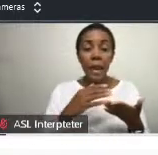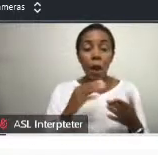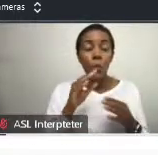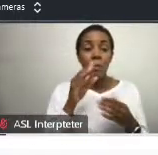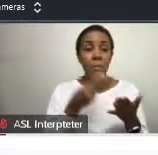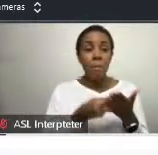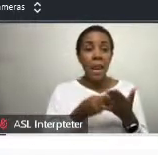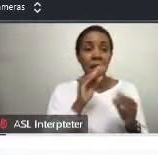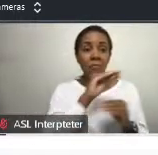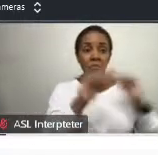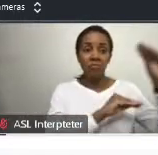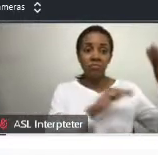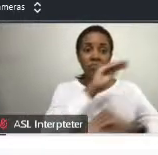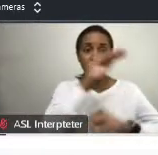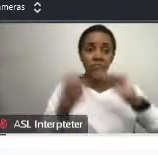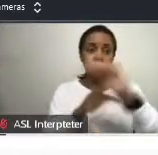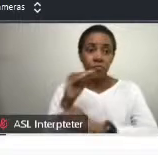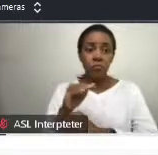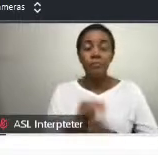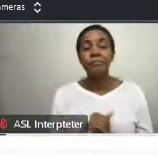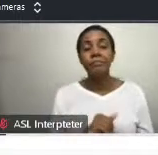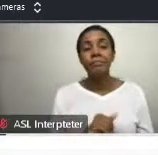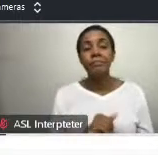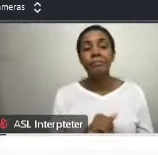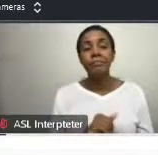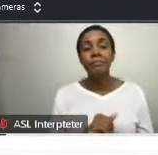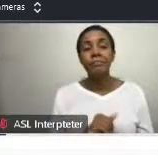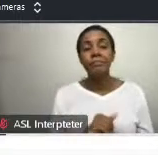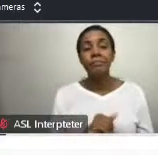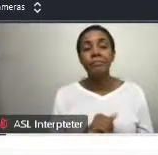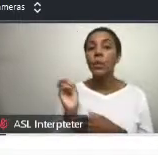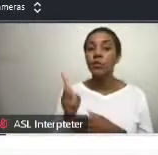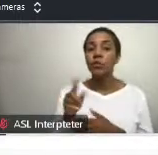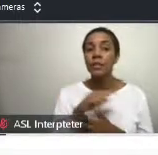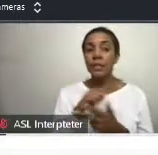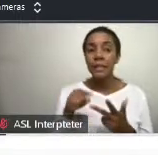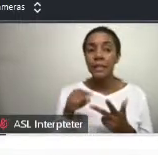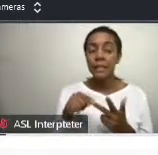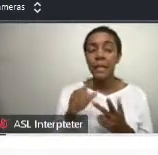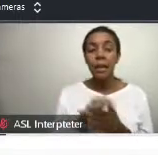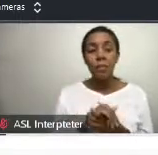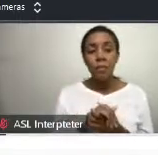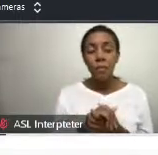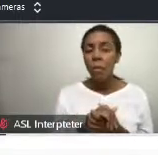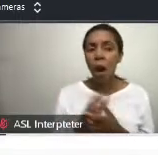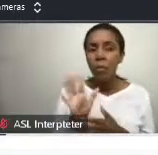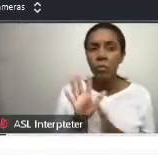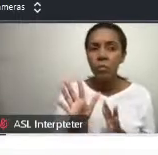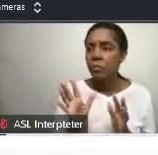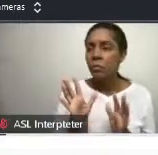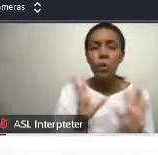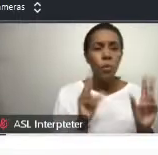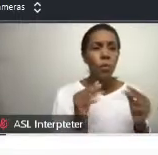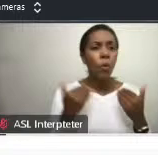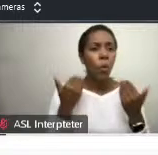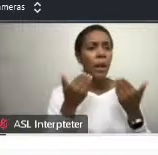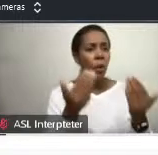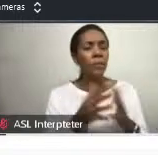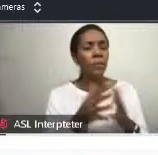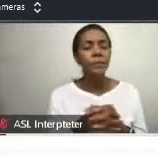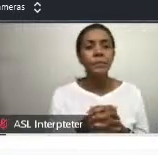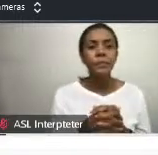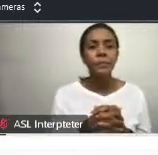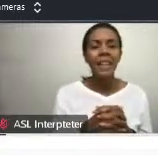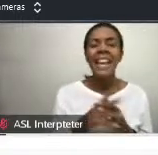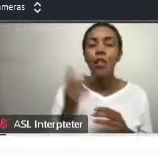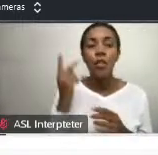around? All really, really good questions. So I was going to ask Chief McGowan, but you want to, the answer? No, go ahead. Let's the chief. He looked